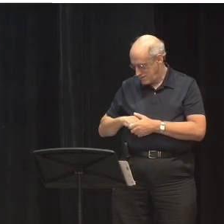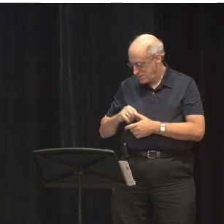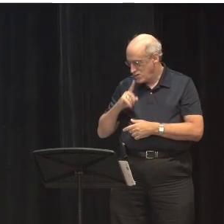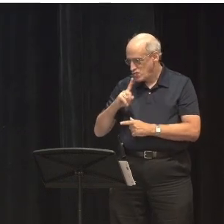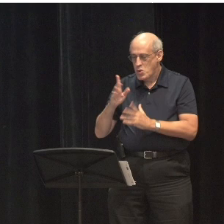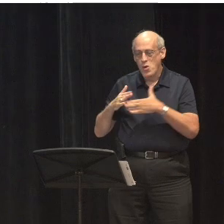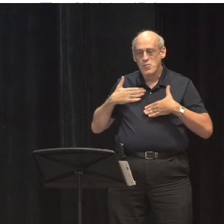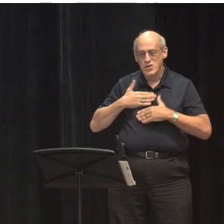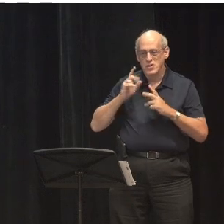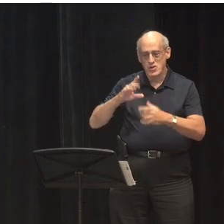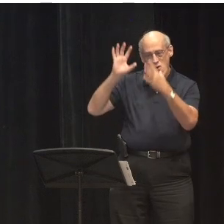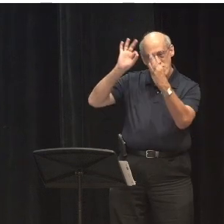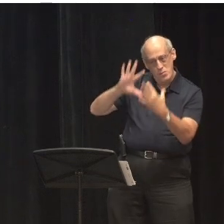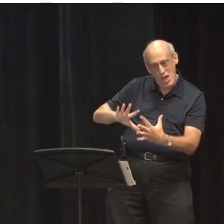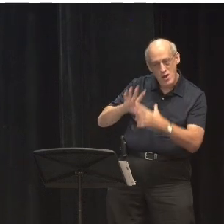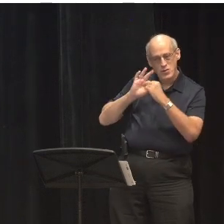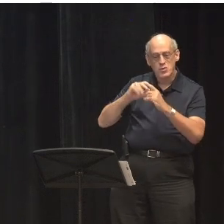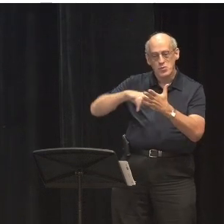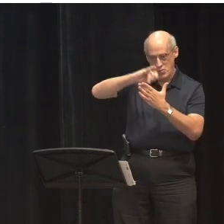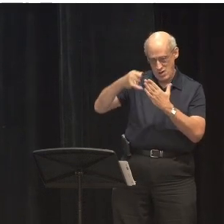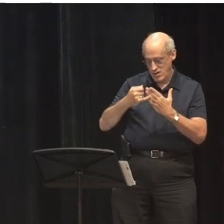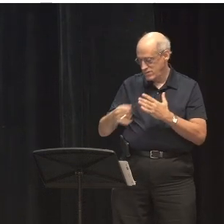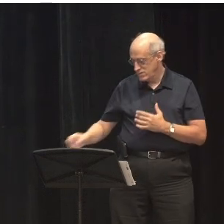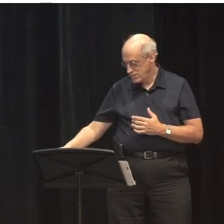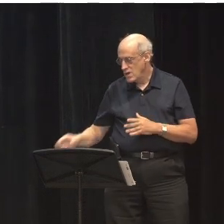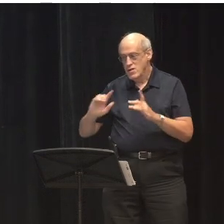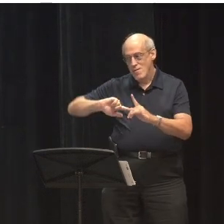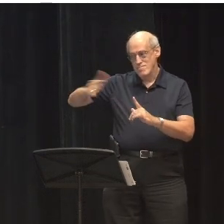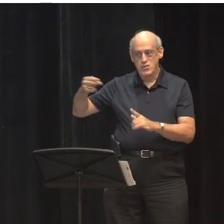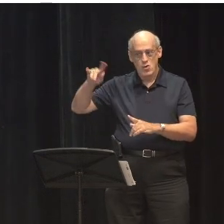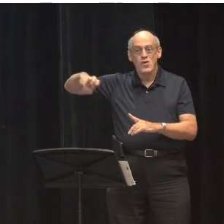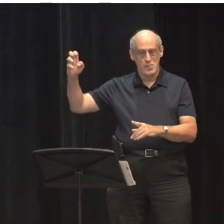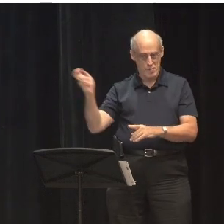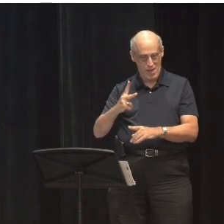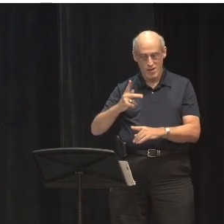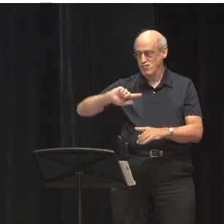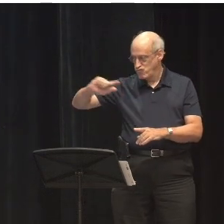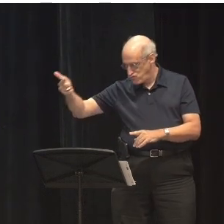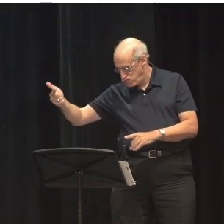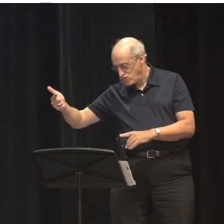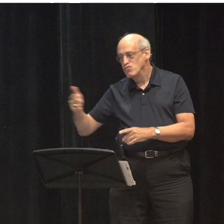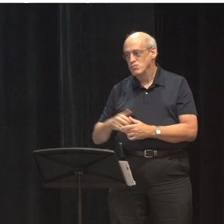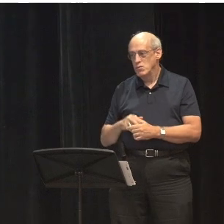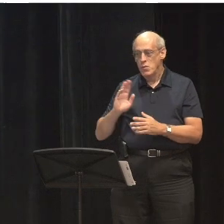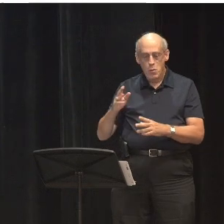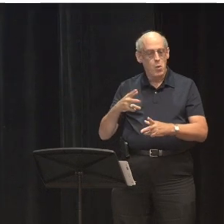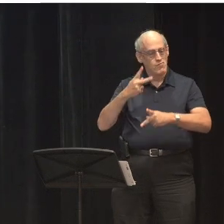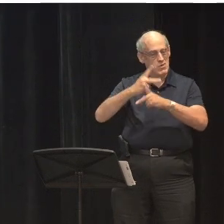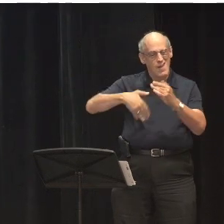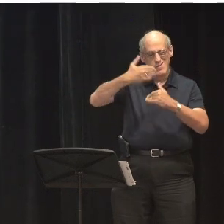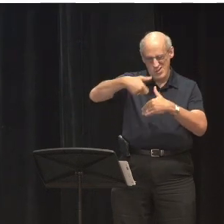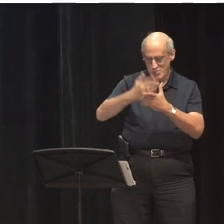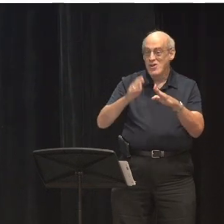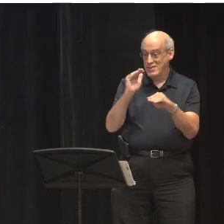input on the environmental, during the environmental review process. I'm going to turn it back to Nora to will MC the next steps